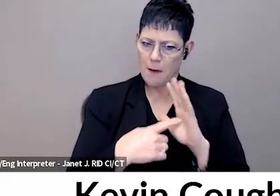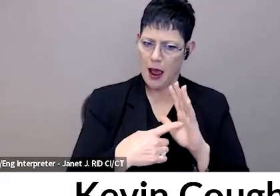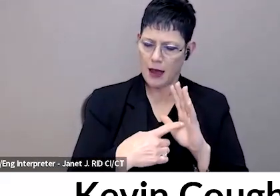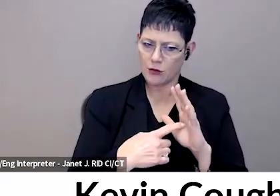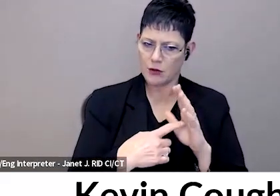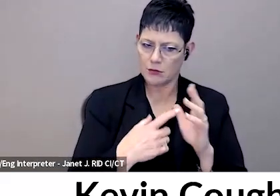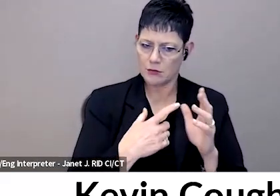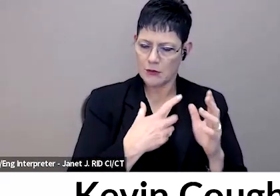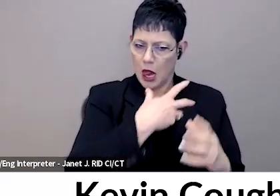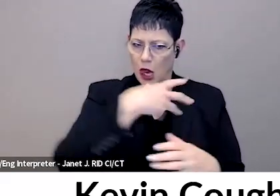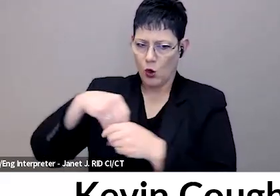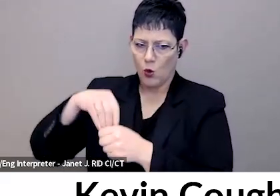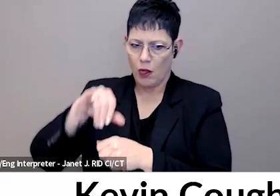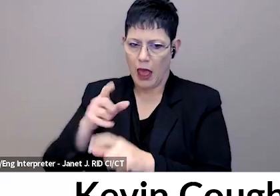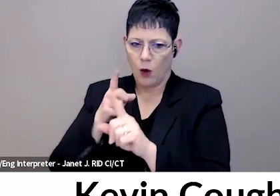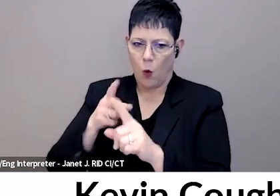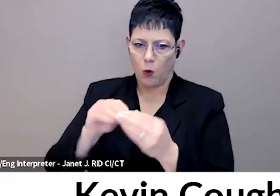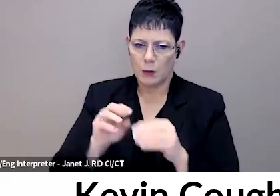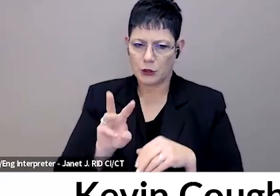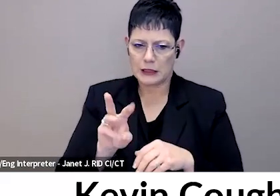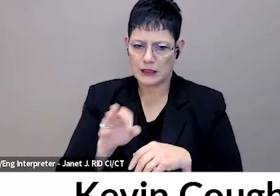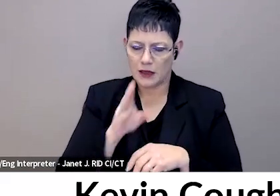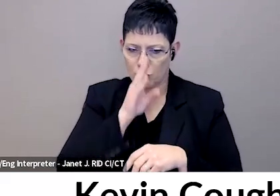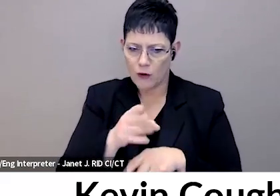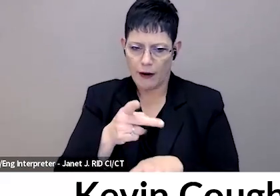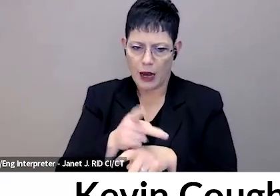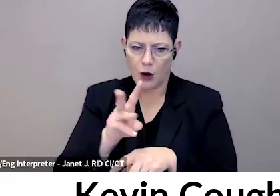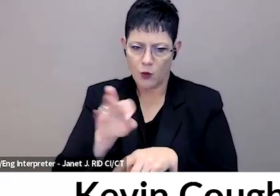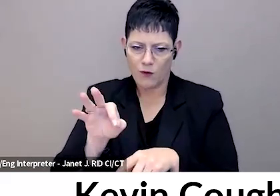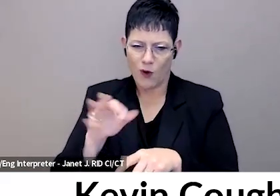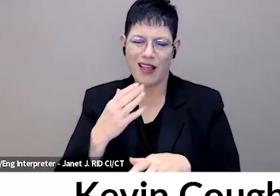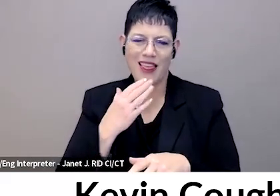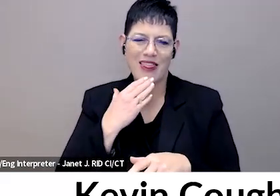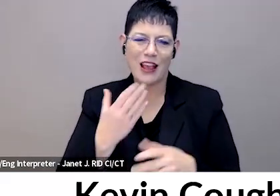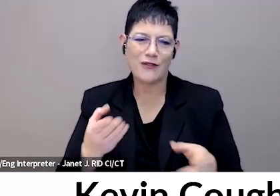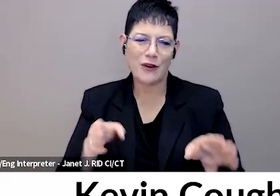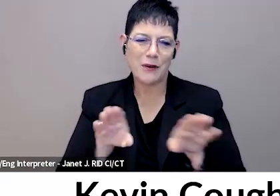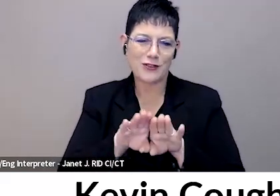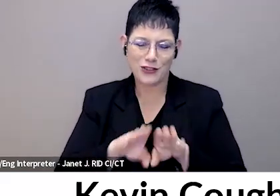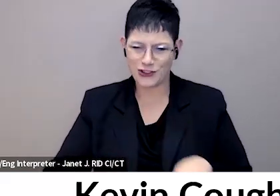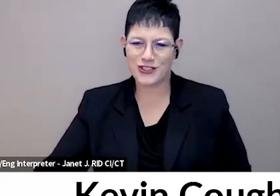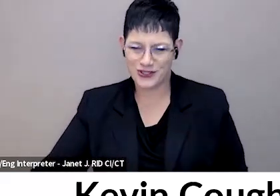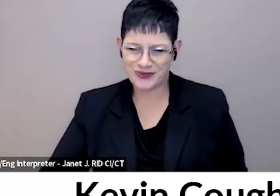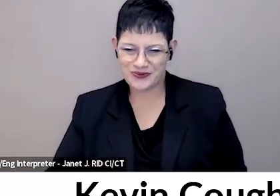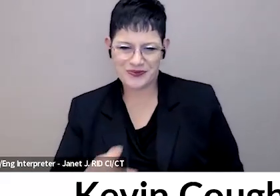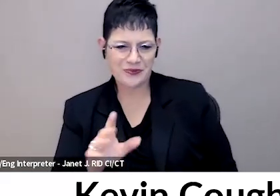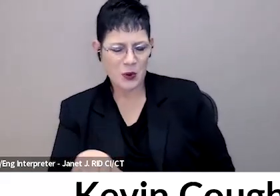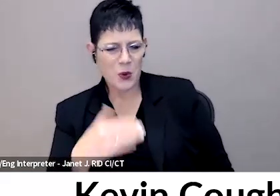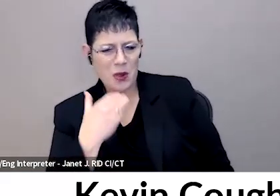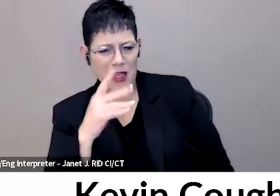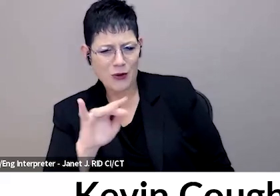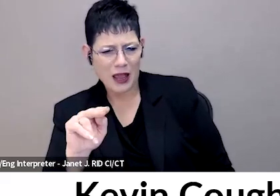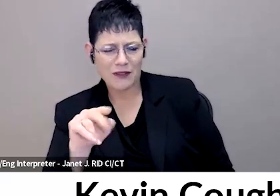included in that goal 6 of the direct care workforce. Thank you very much. Thank you, Kevin. What a